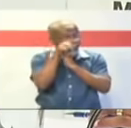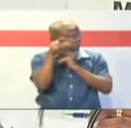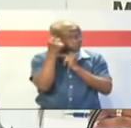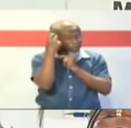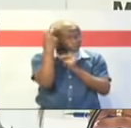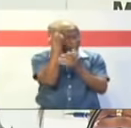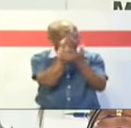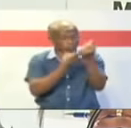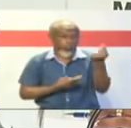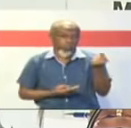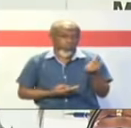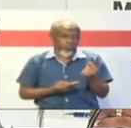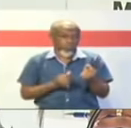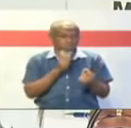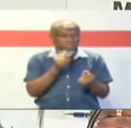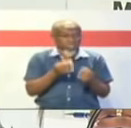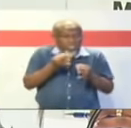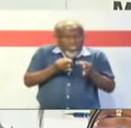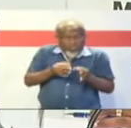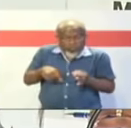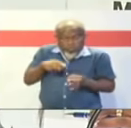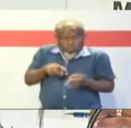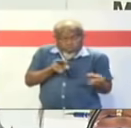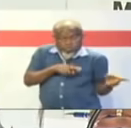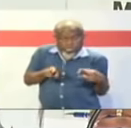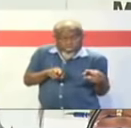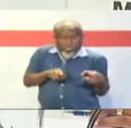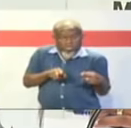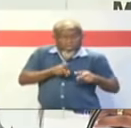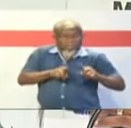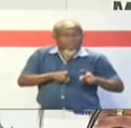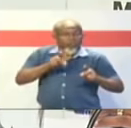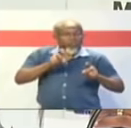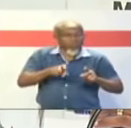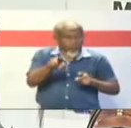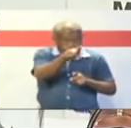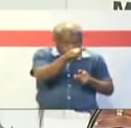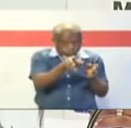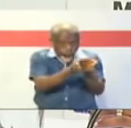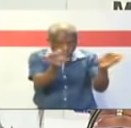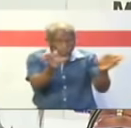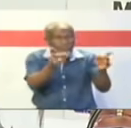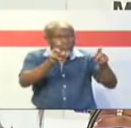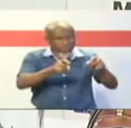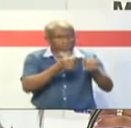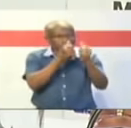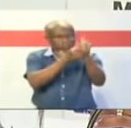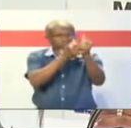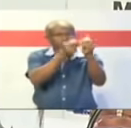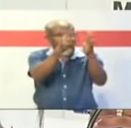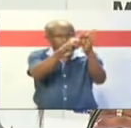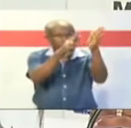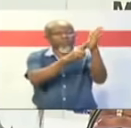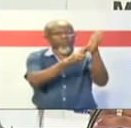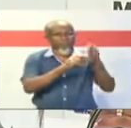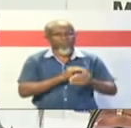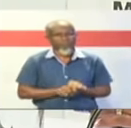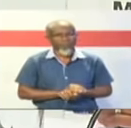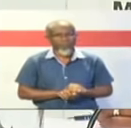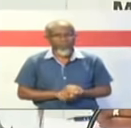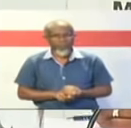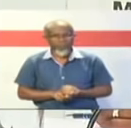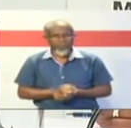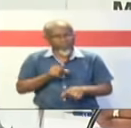not just whether the health system is ready, but the population also has to be ready to prevent a surge so that the health system can deal with whatever comes